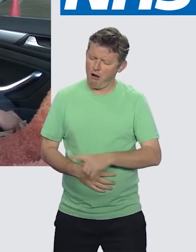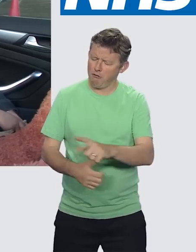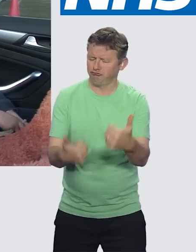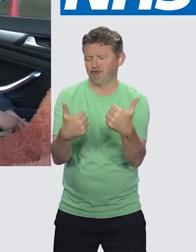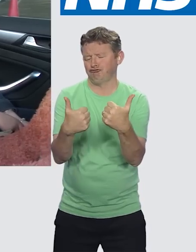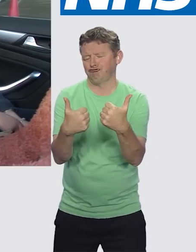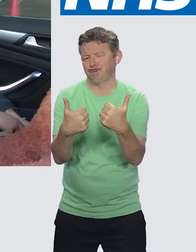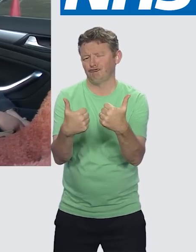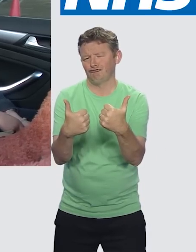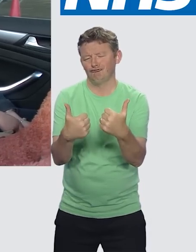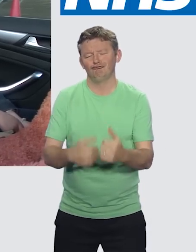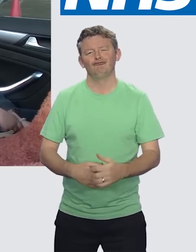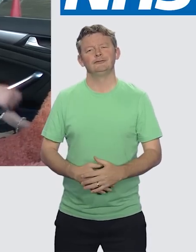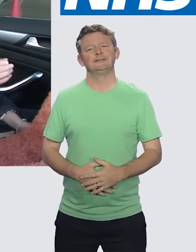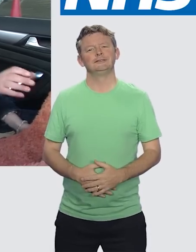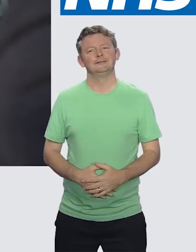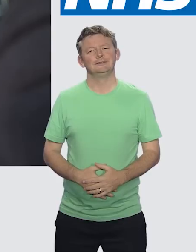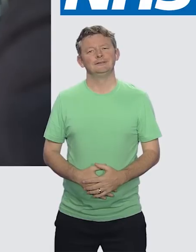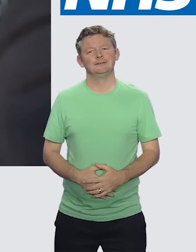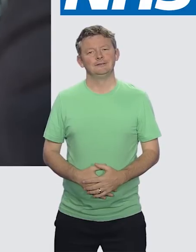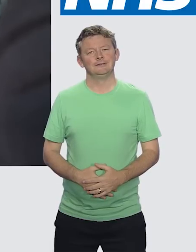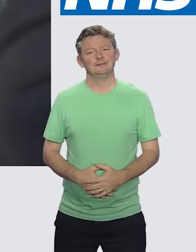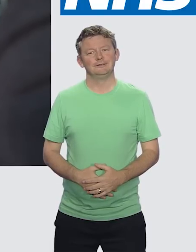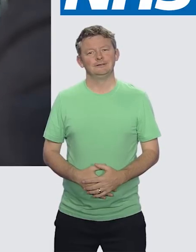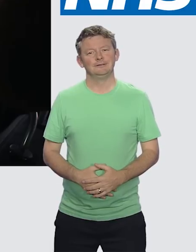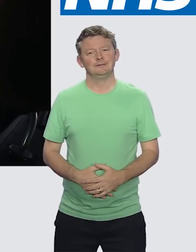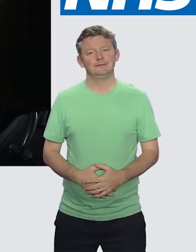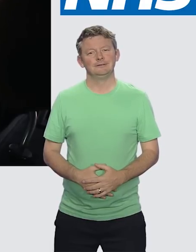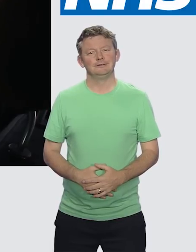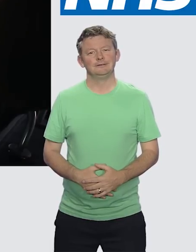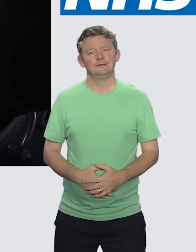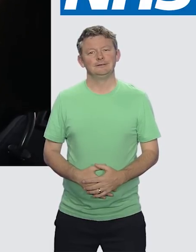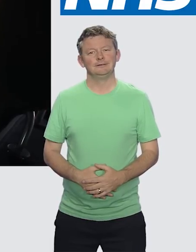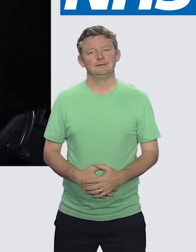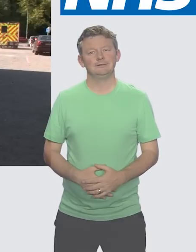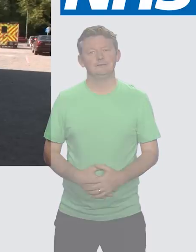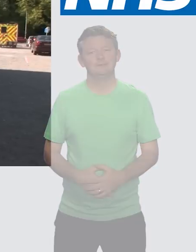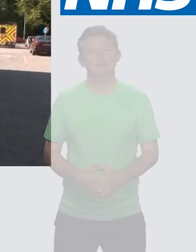vehicle. I'm sure all of us enjoyed it like Monkey. You're all more than welcome.